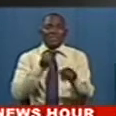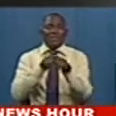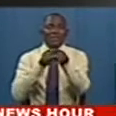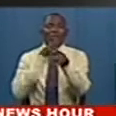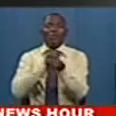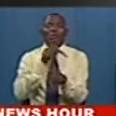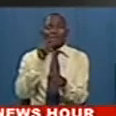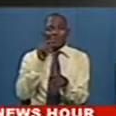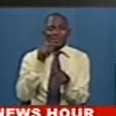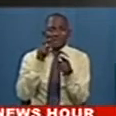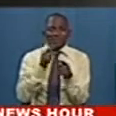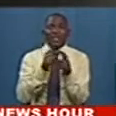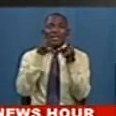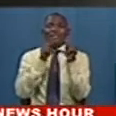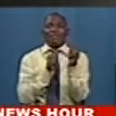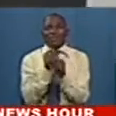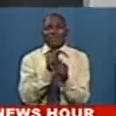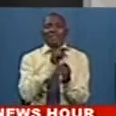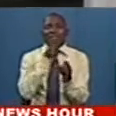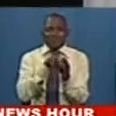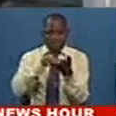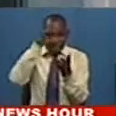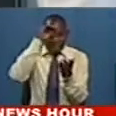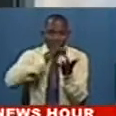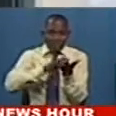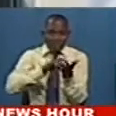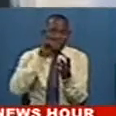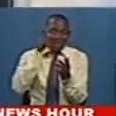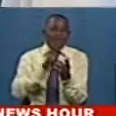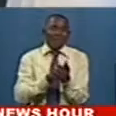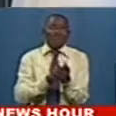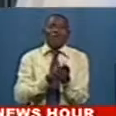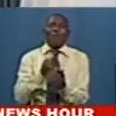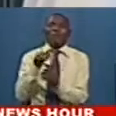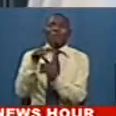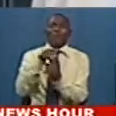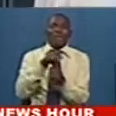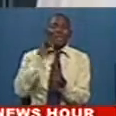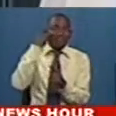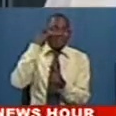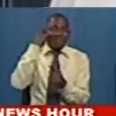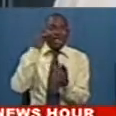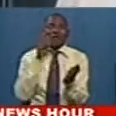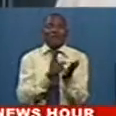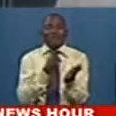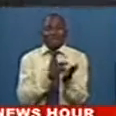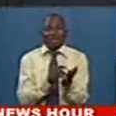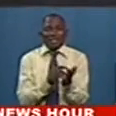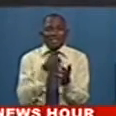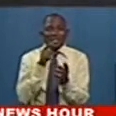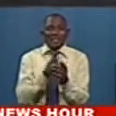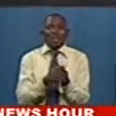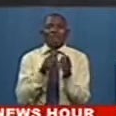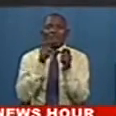age 20, he passed his exam to practice medicine. He became a prominent Japanese bacteriologist and